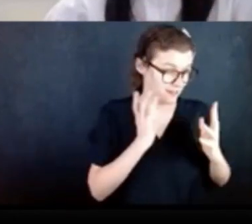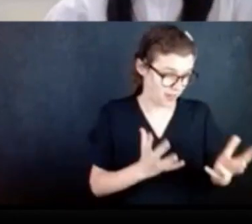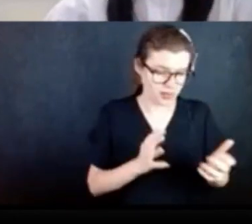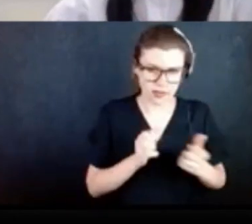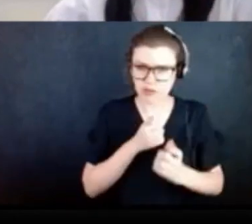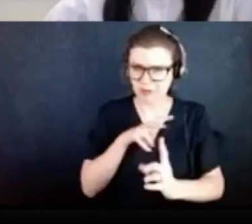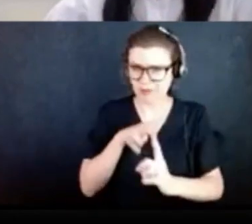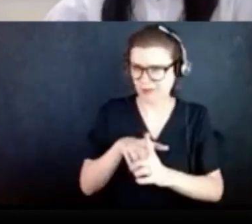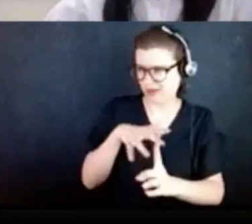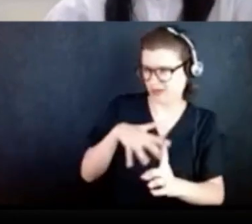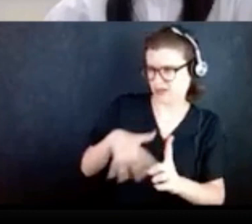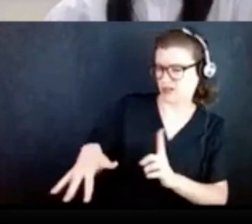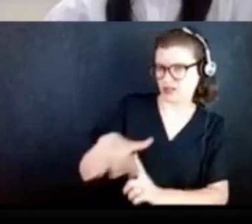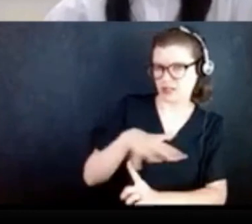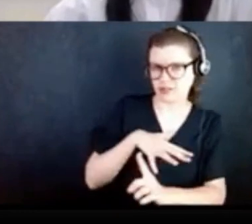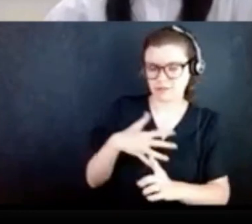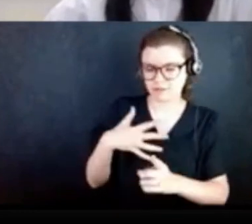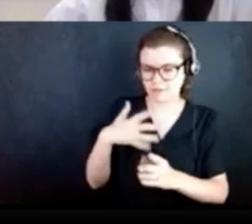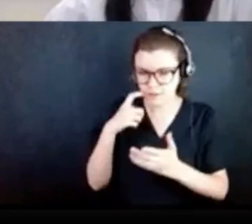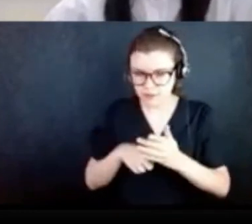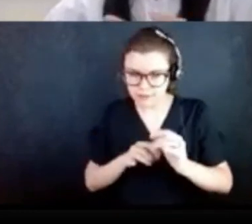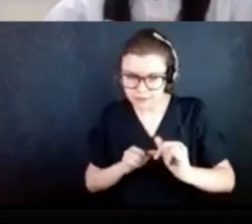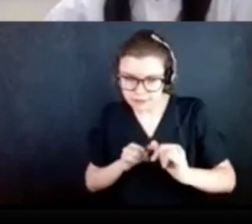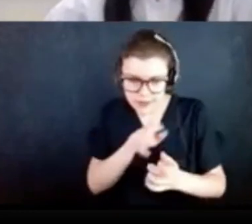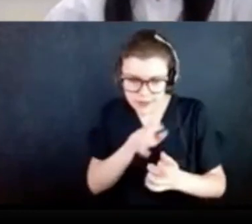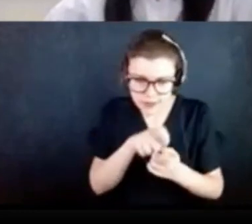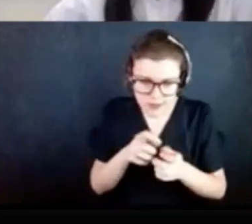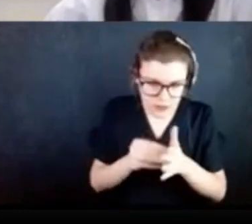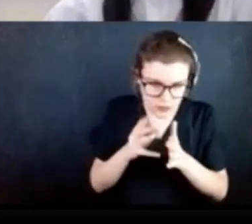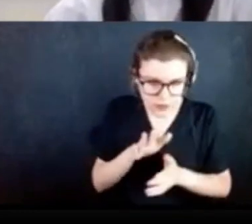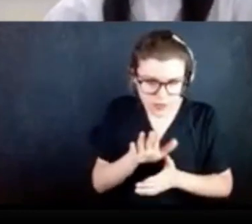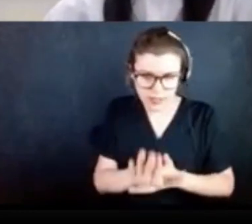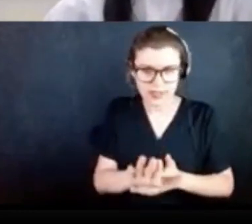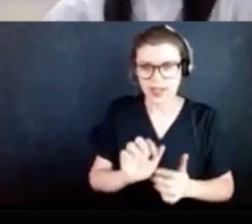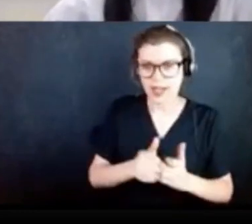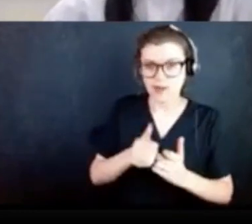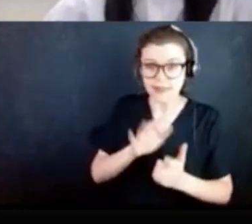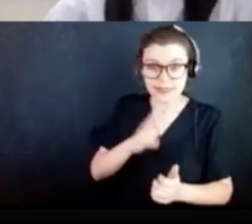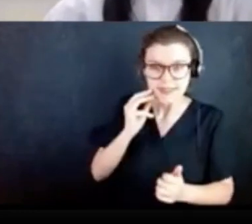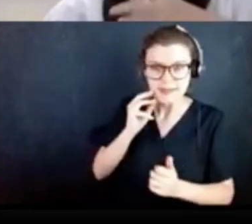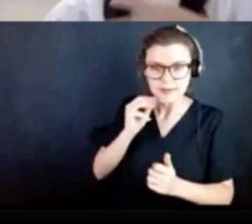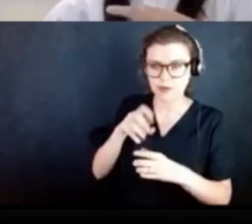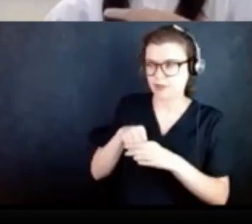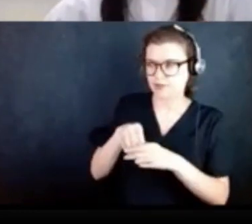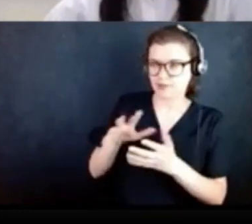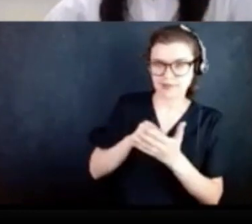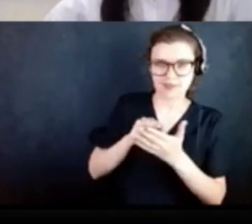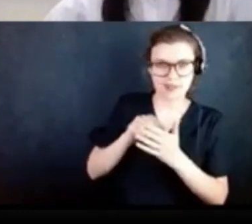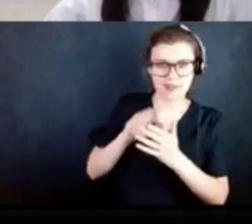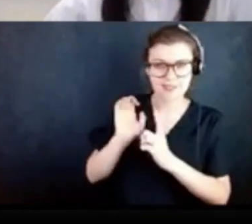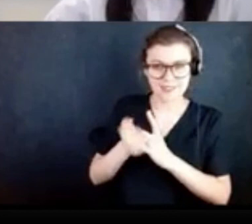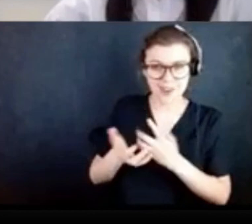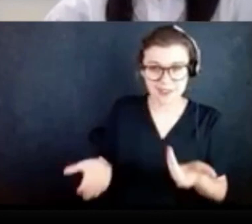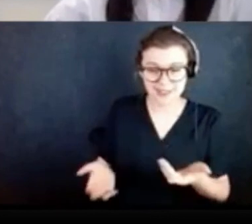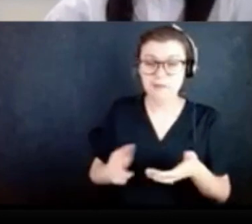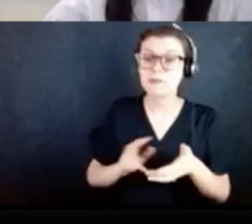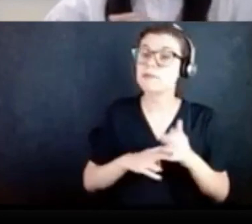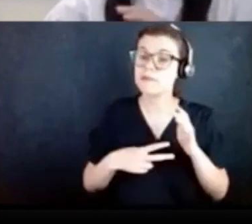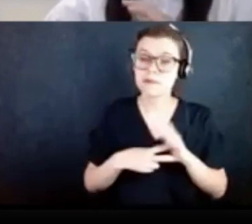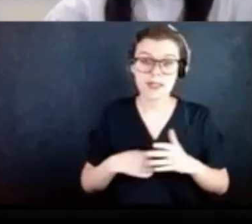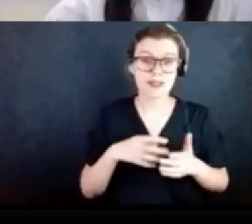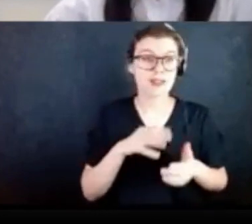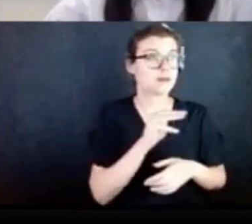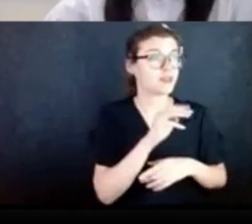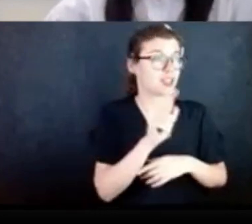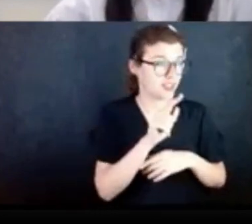nuanced changes in individual students' interaction with learning environments. That is to say, there are times when using machine learning is